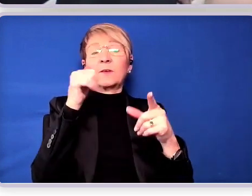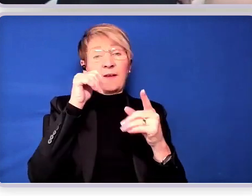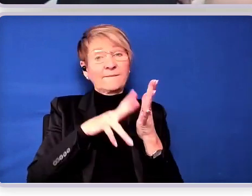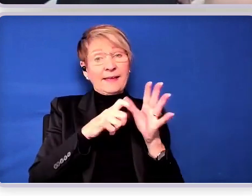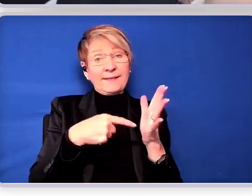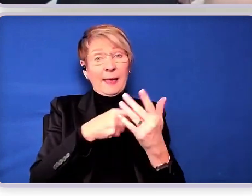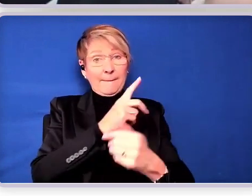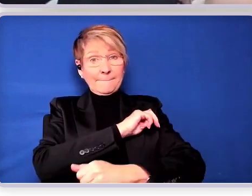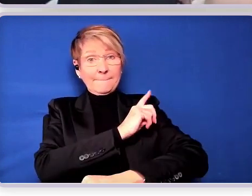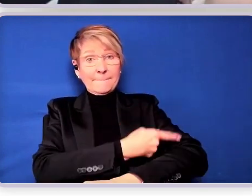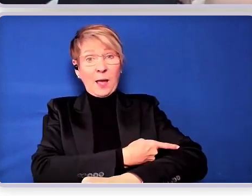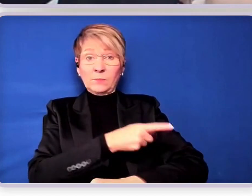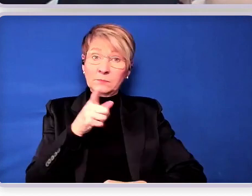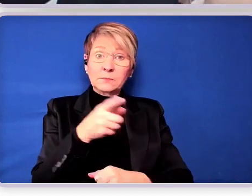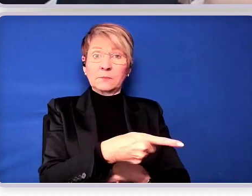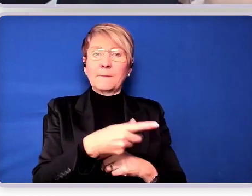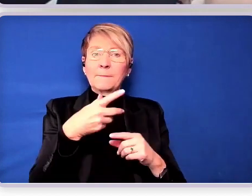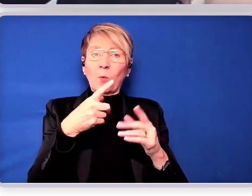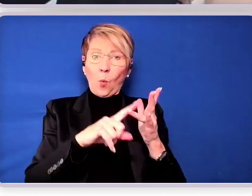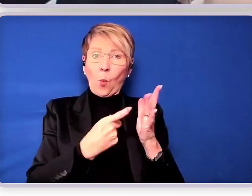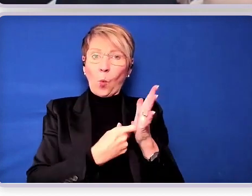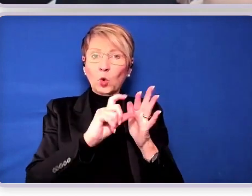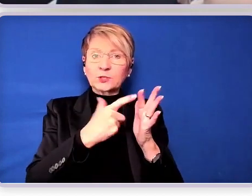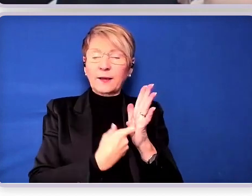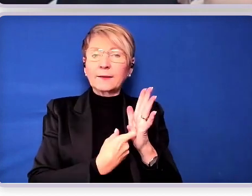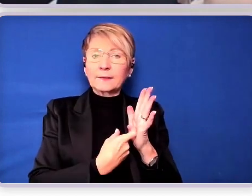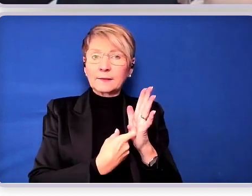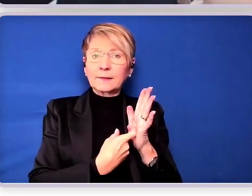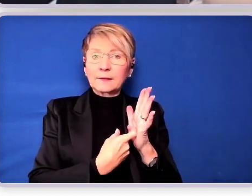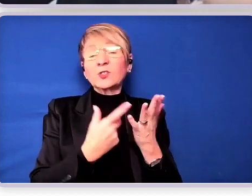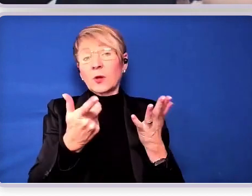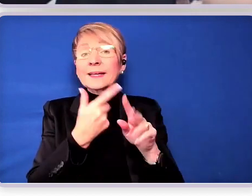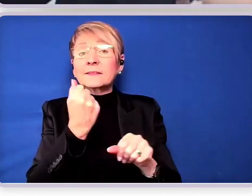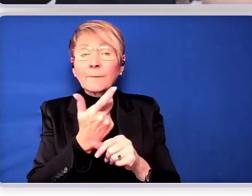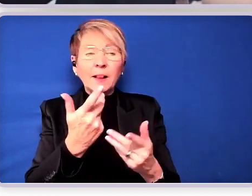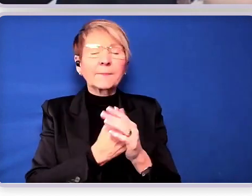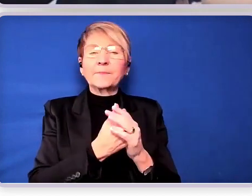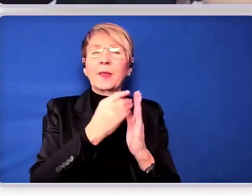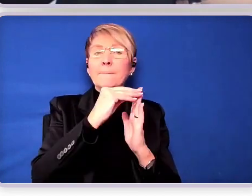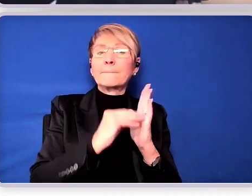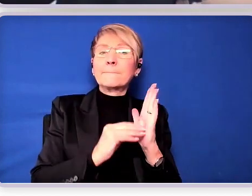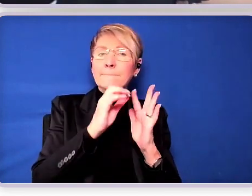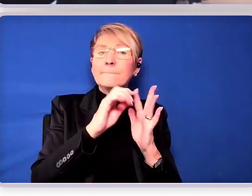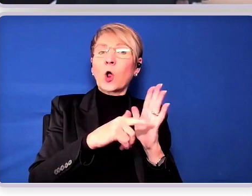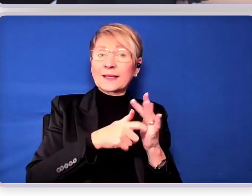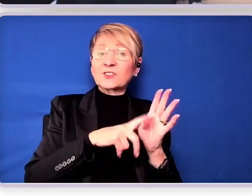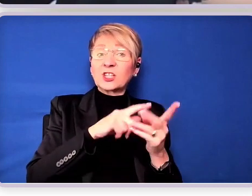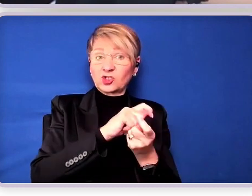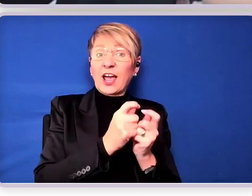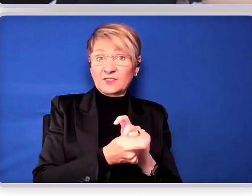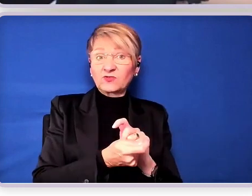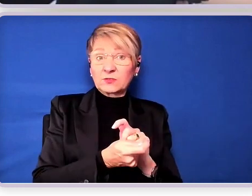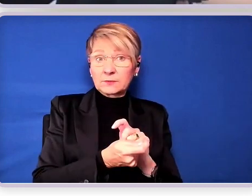but they probably wouldn't order things, for example, such as policy change. That's what I'm guessing